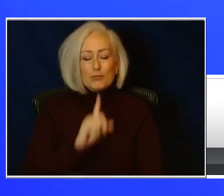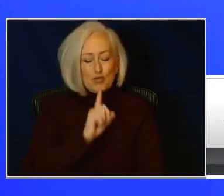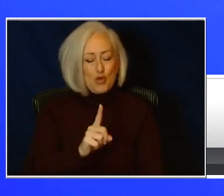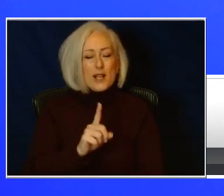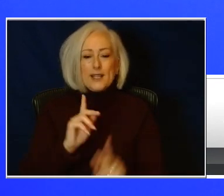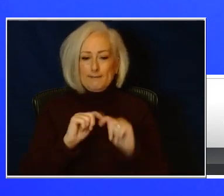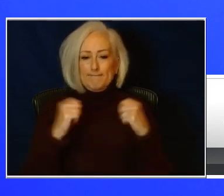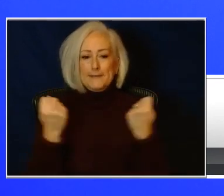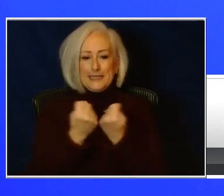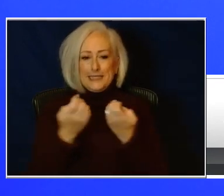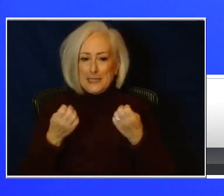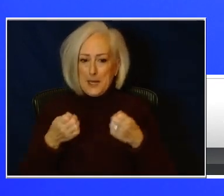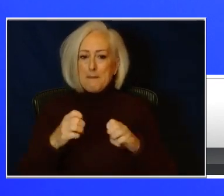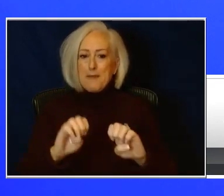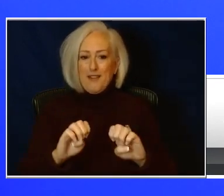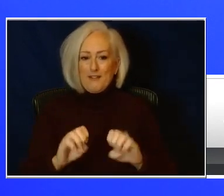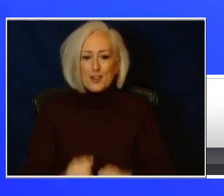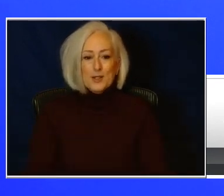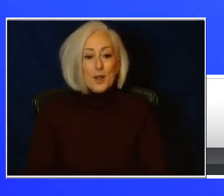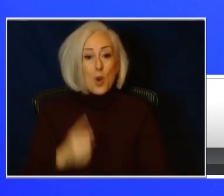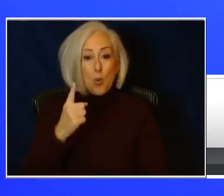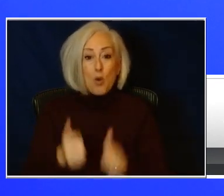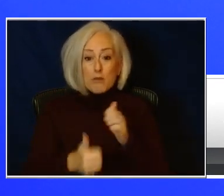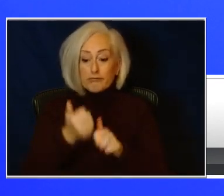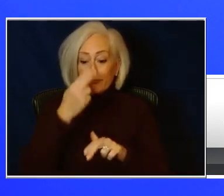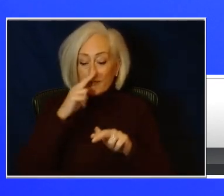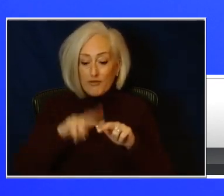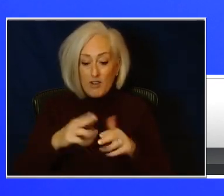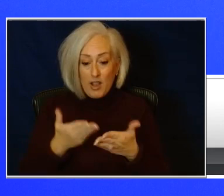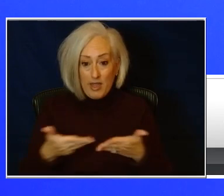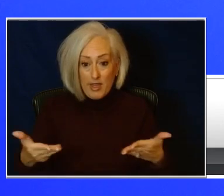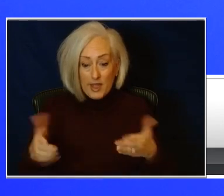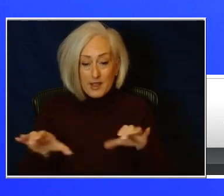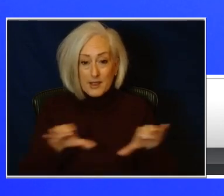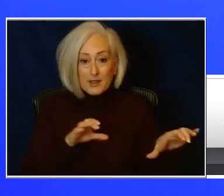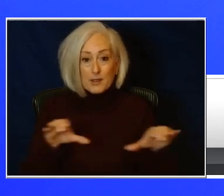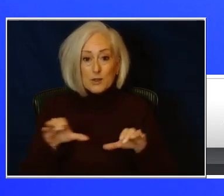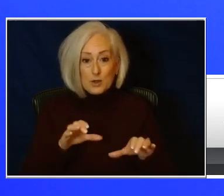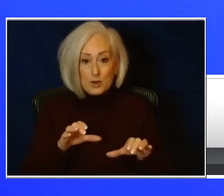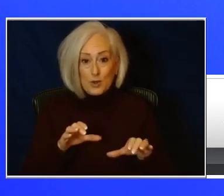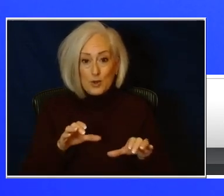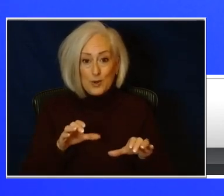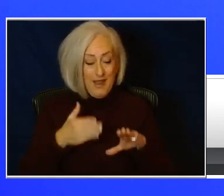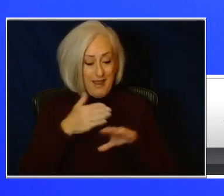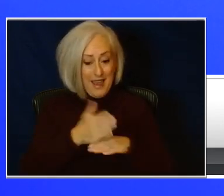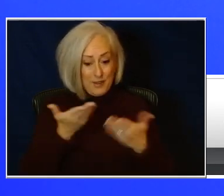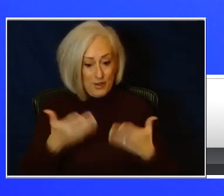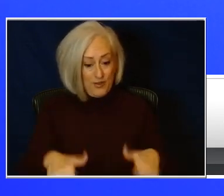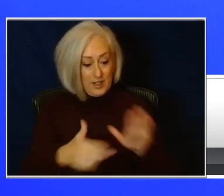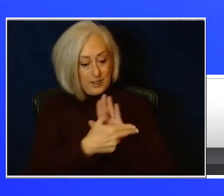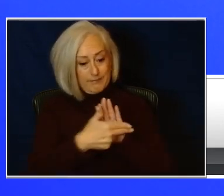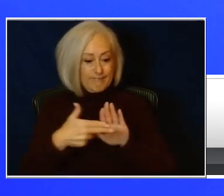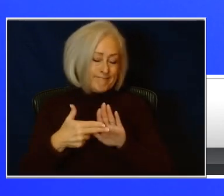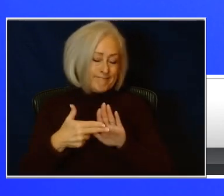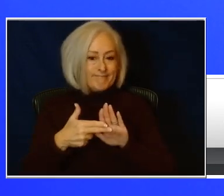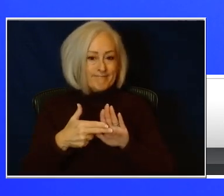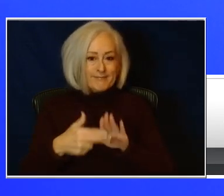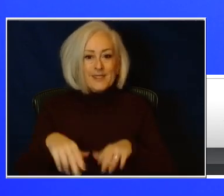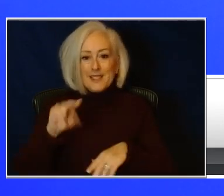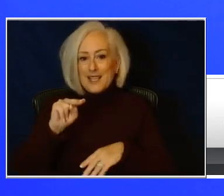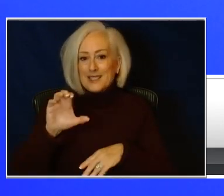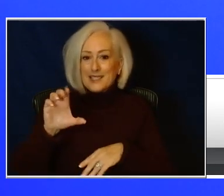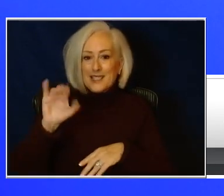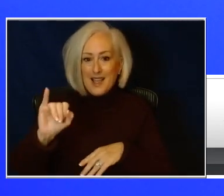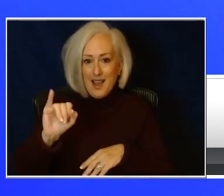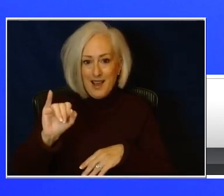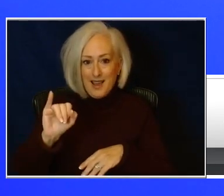of the funnest things that we got to do once we were designated was to have the party out at Children's